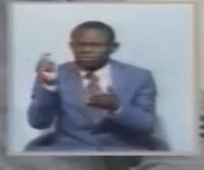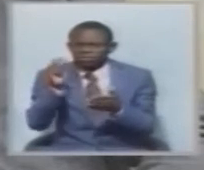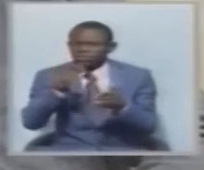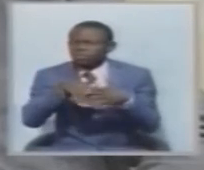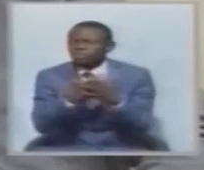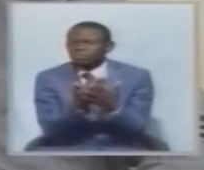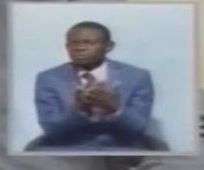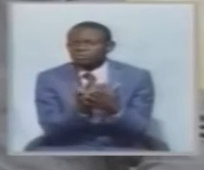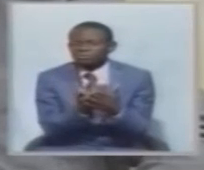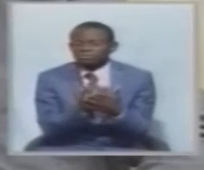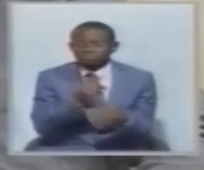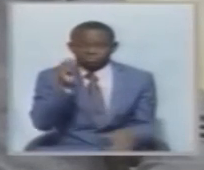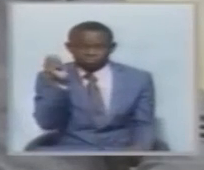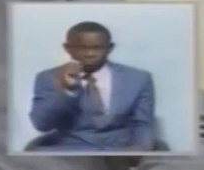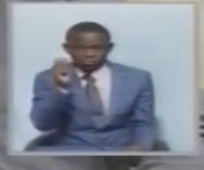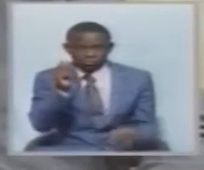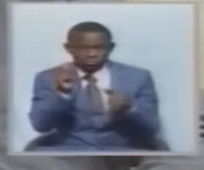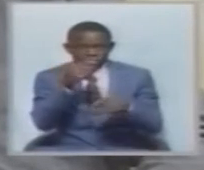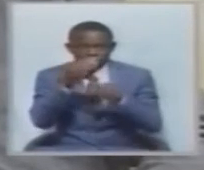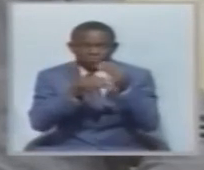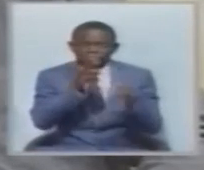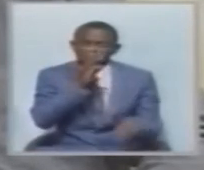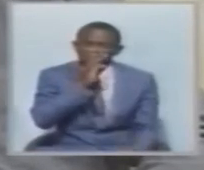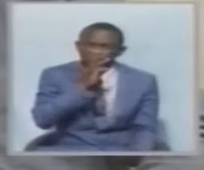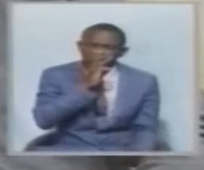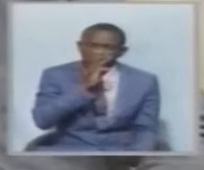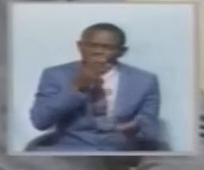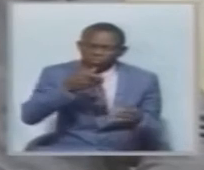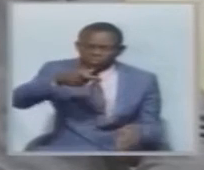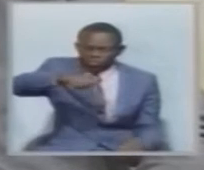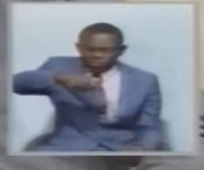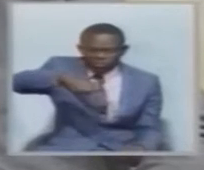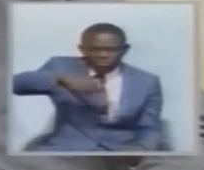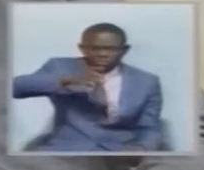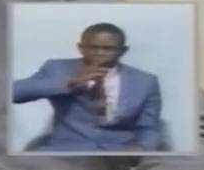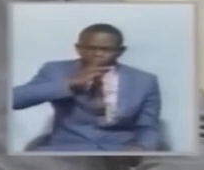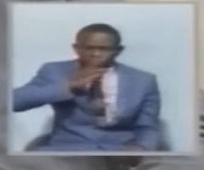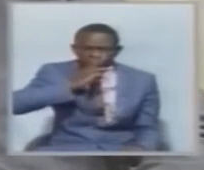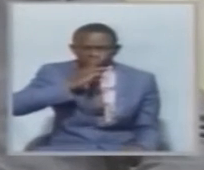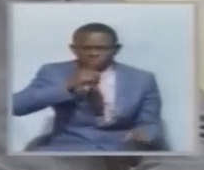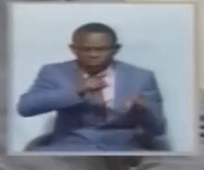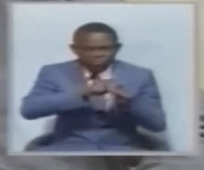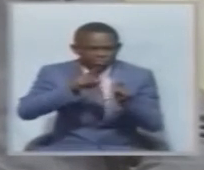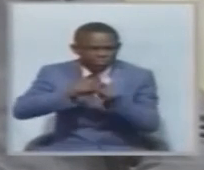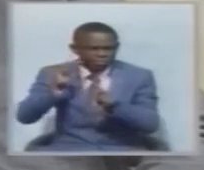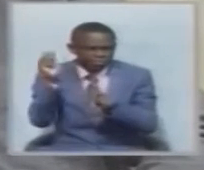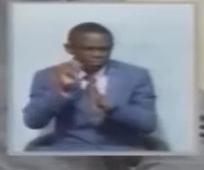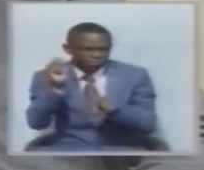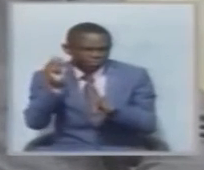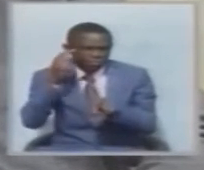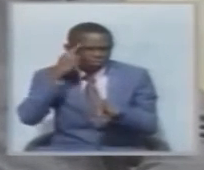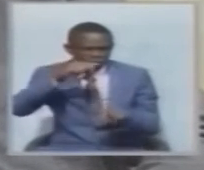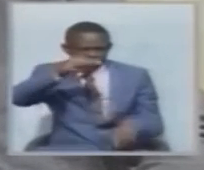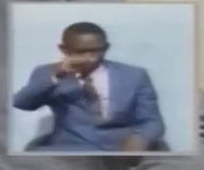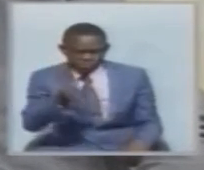do with water and, you know, facilities that are able to put waste in a more, can